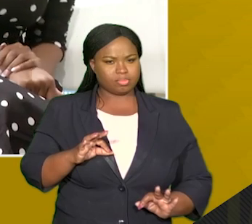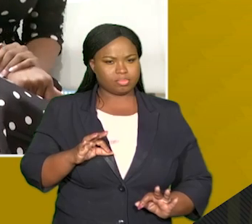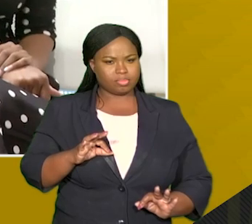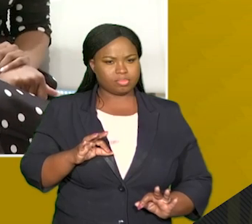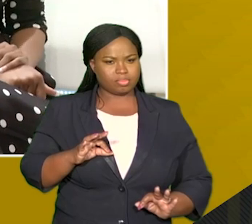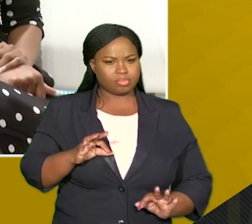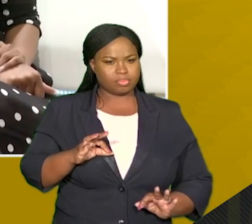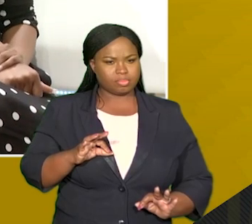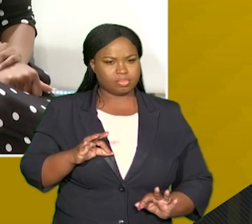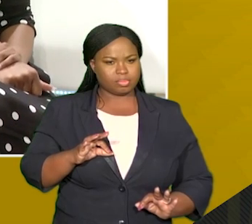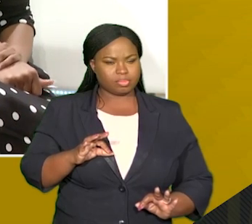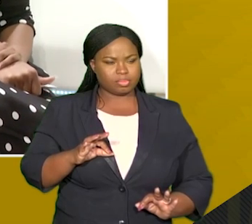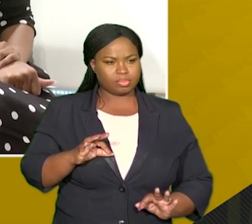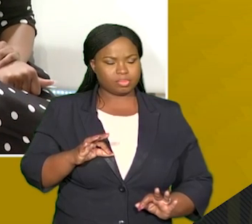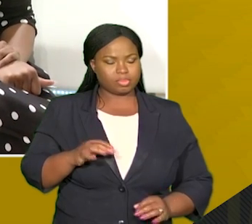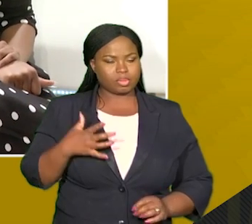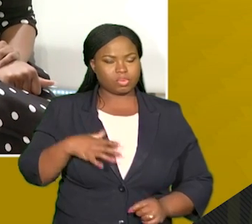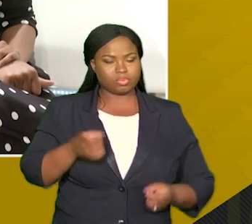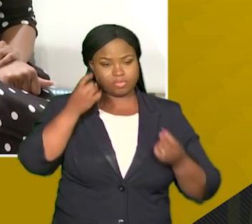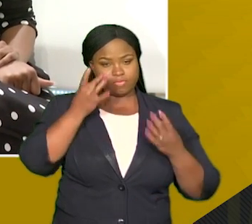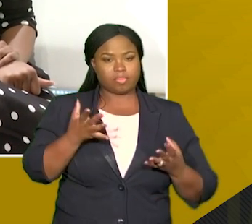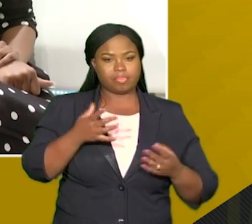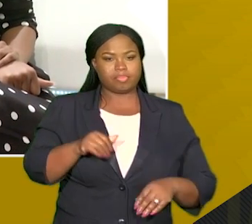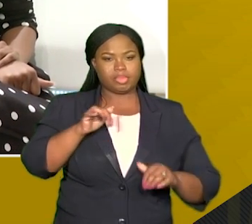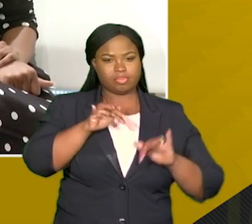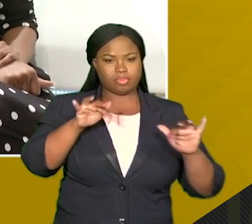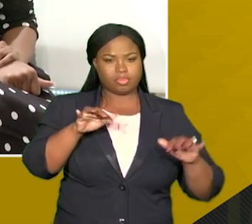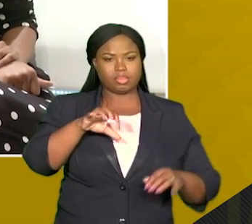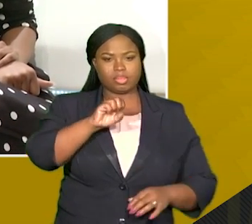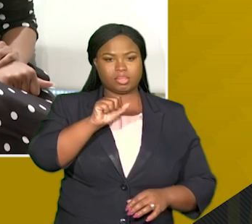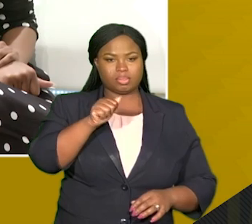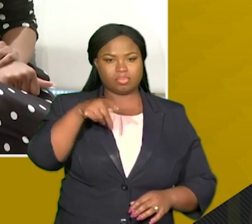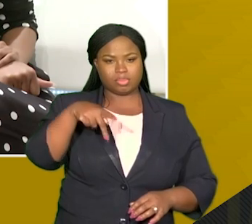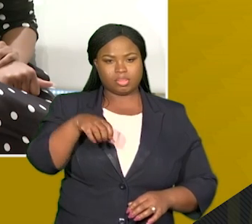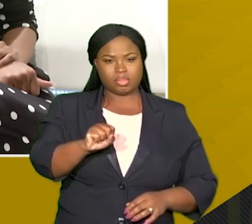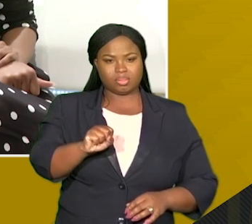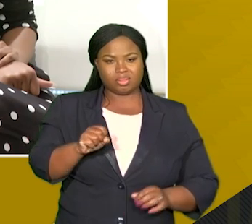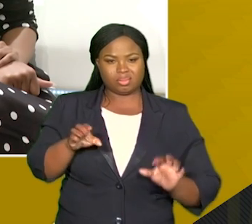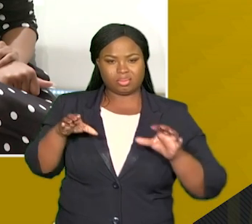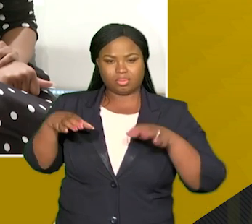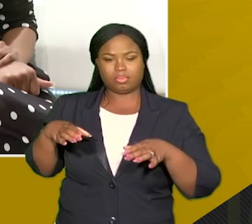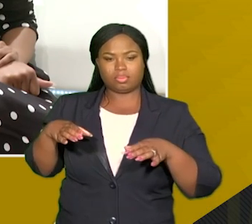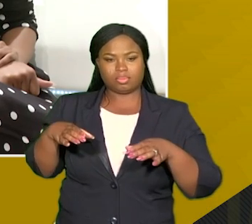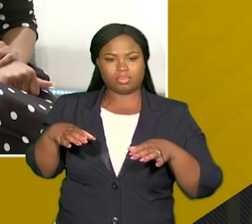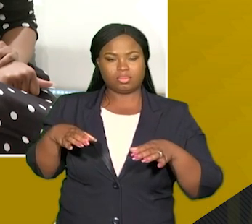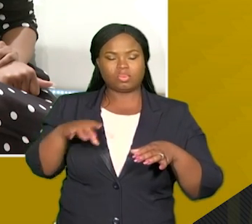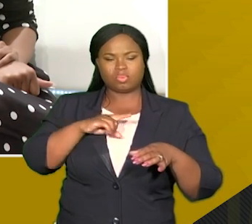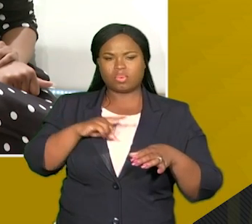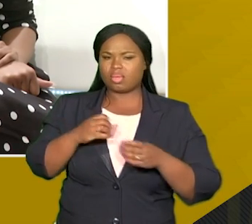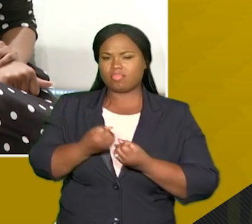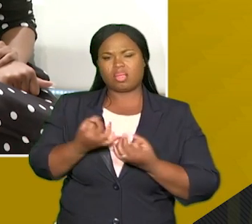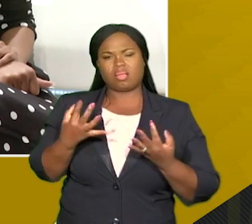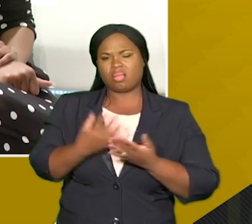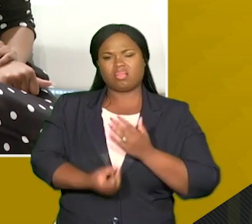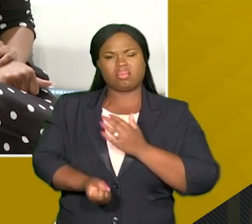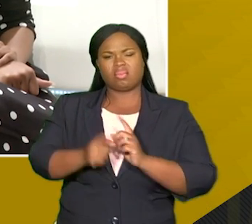give this perspective to the public. The SAPS, being an organization that is laden with injuries day in